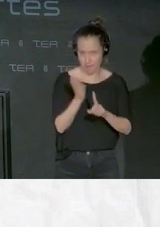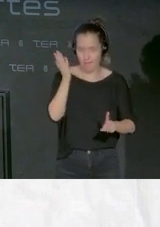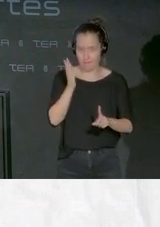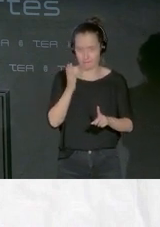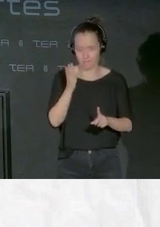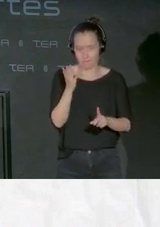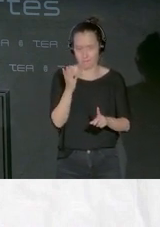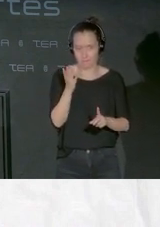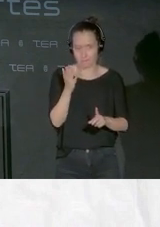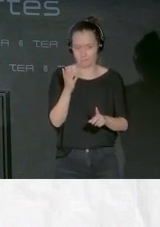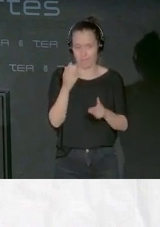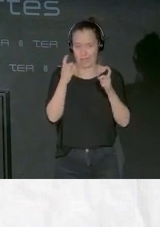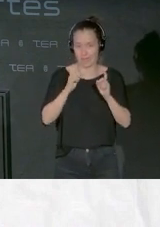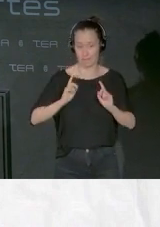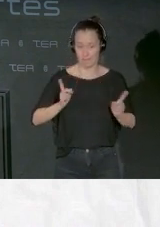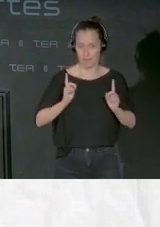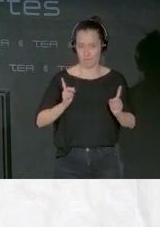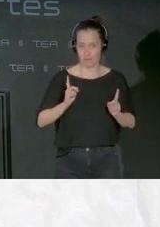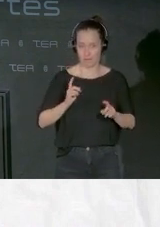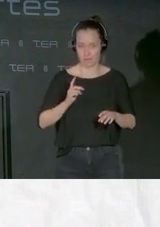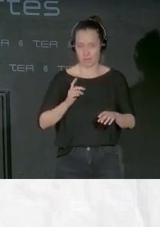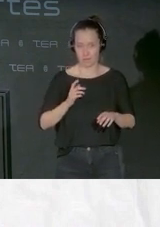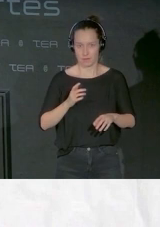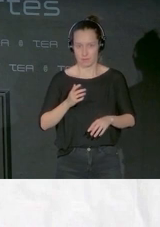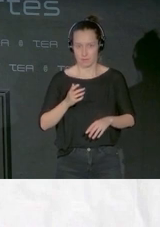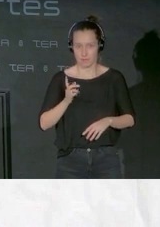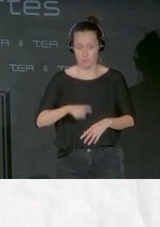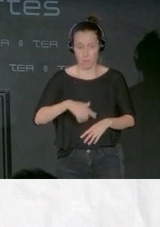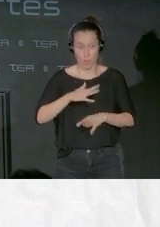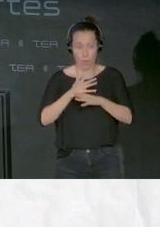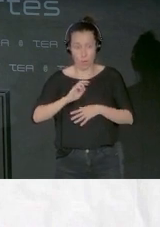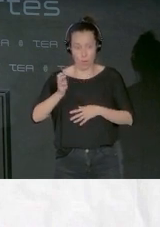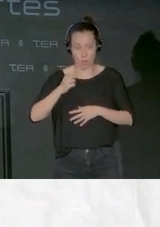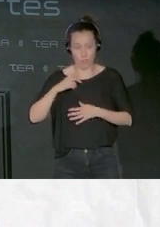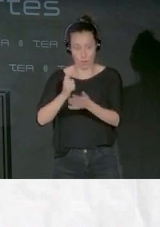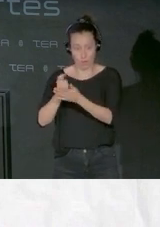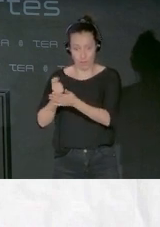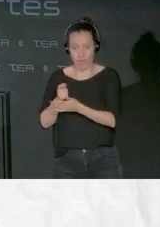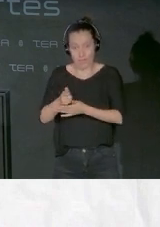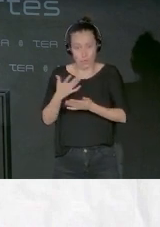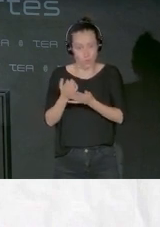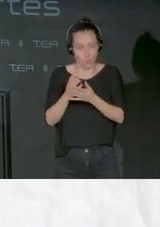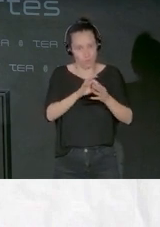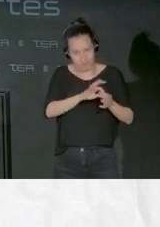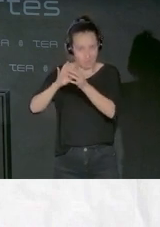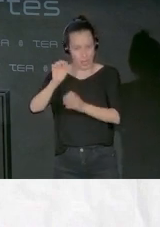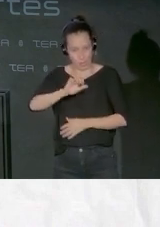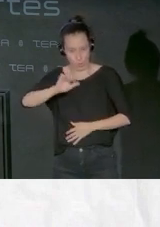of that has been designed at EU level, but also in cooperation with the industry itself.